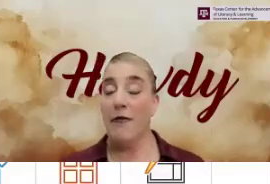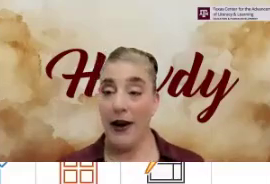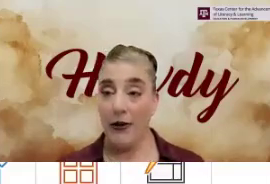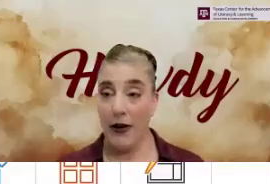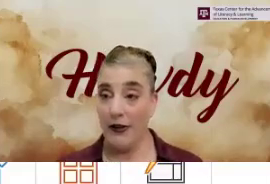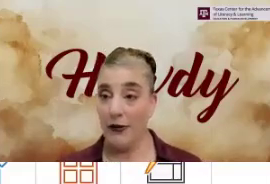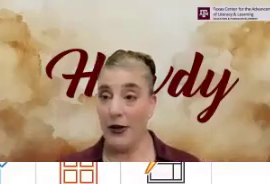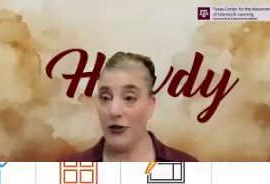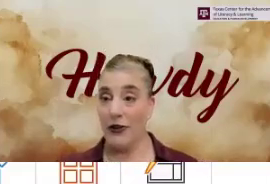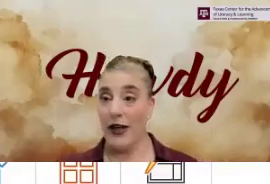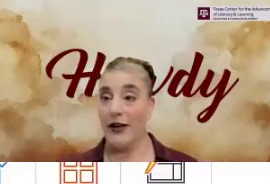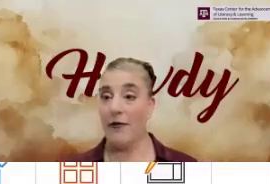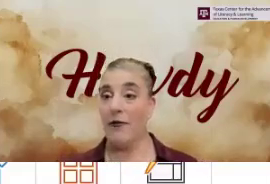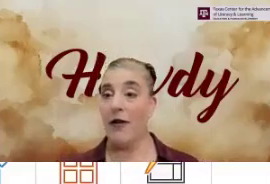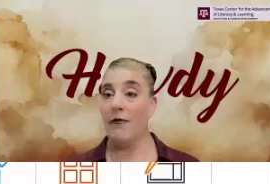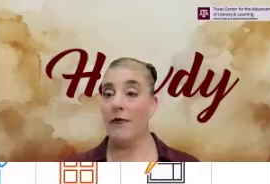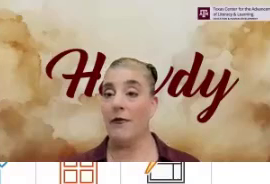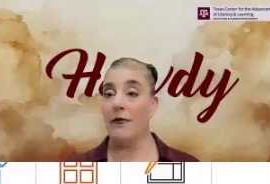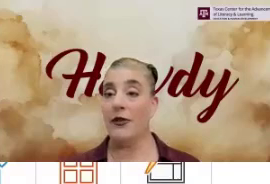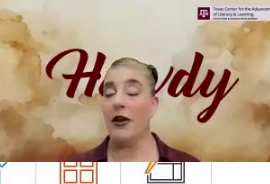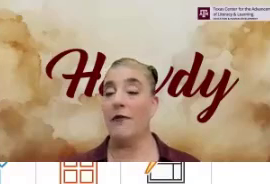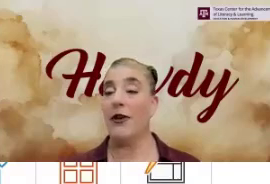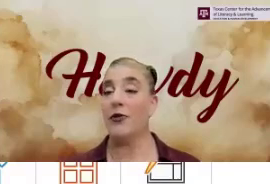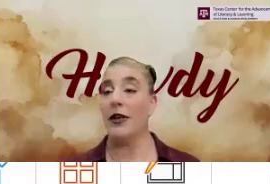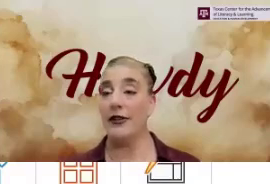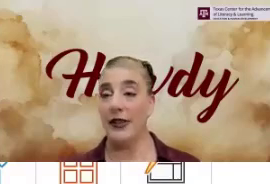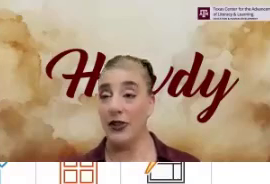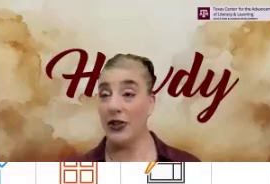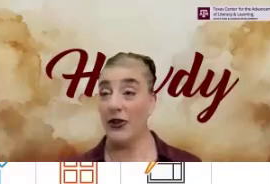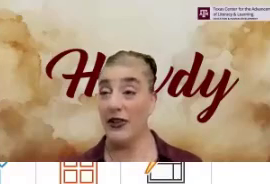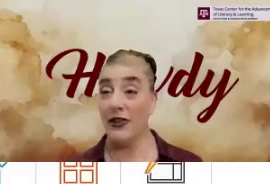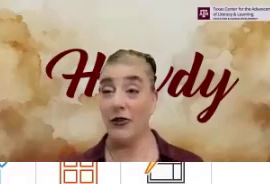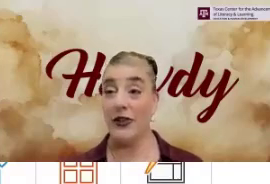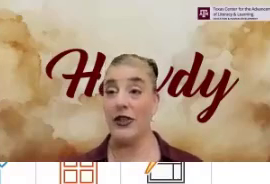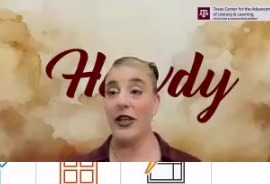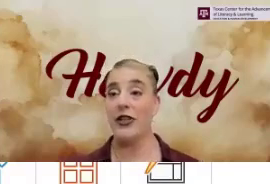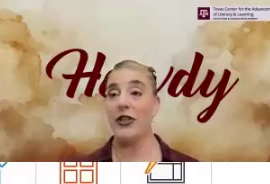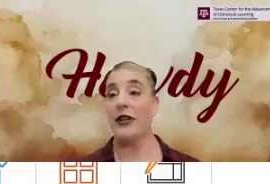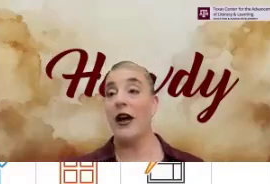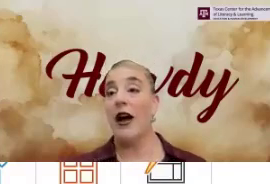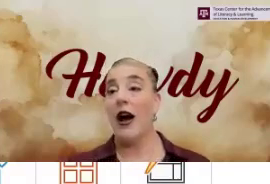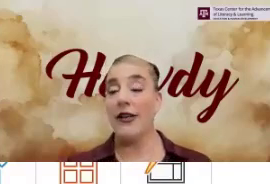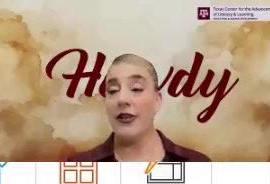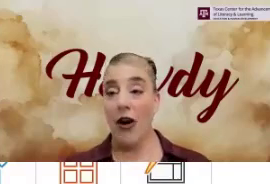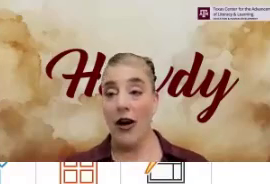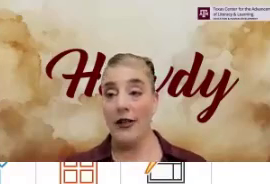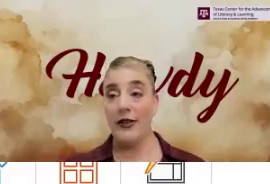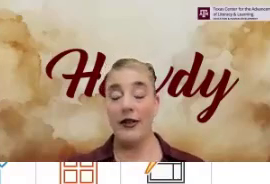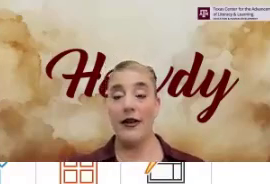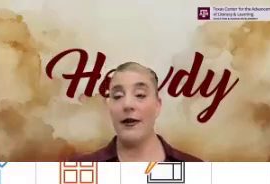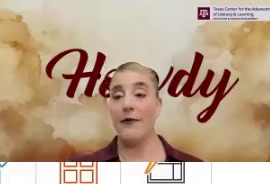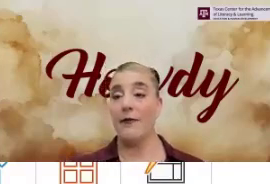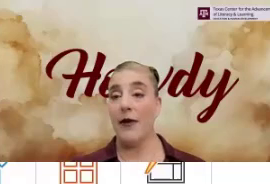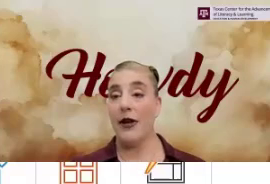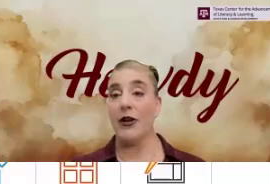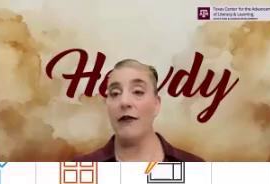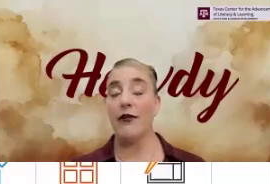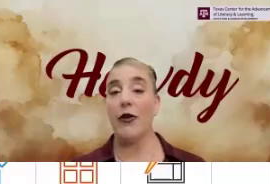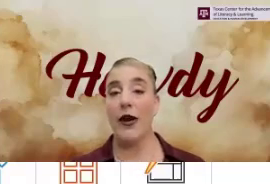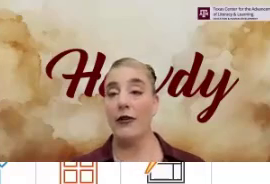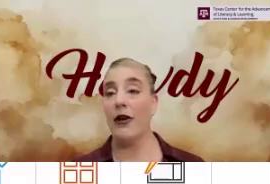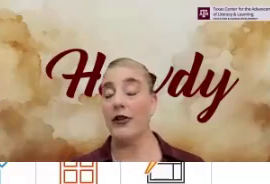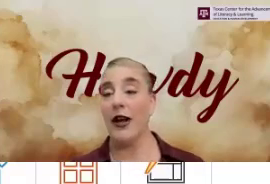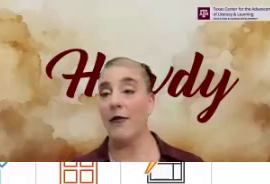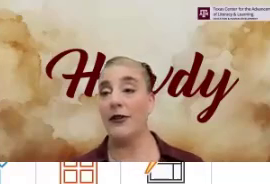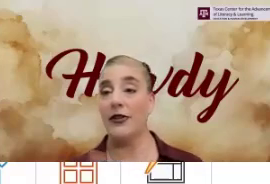do have a background in special ed. I'm starting my 26th year in adult education. I taught